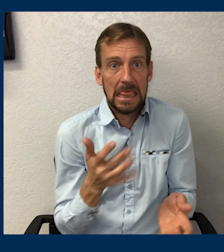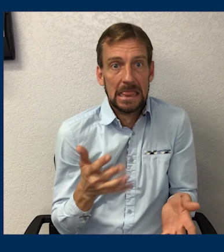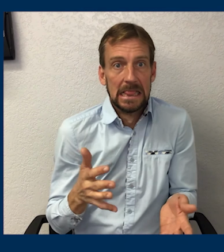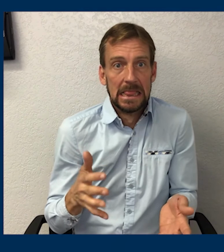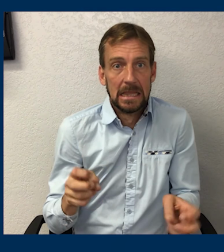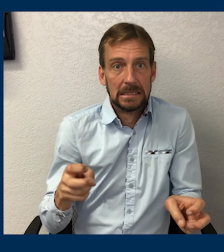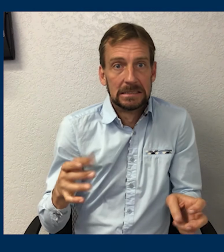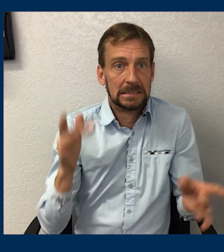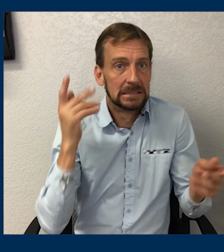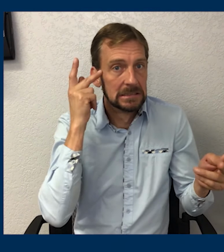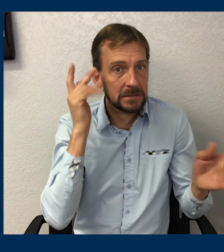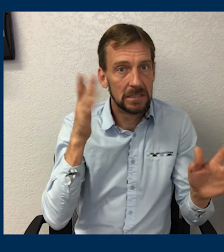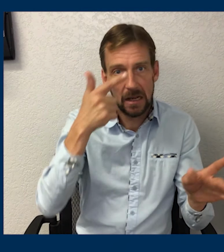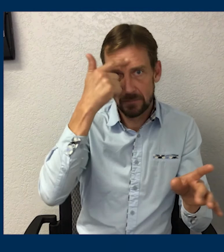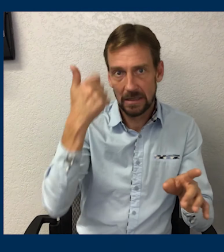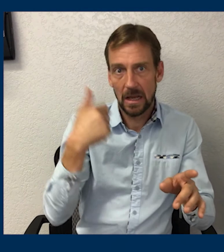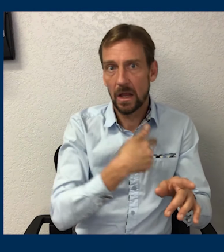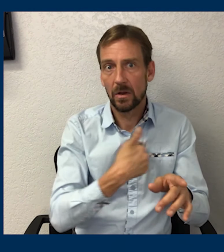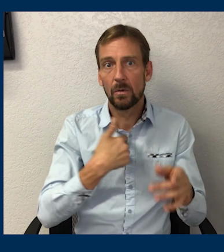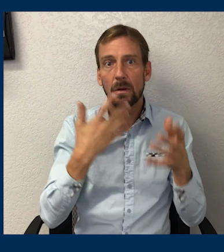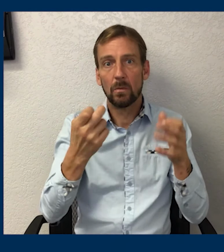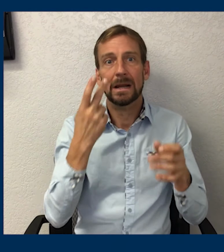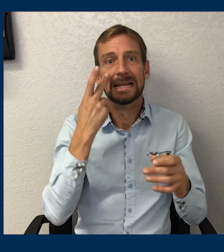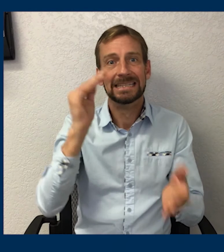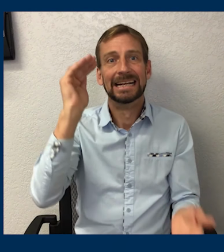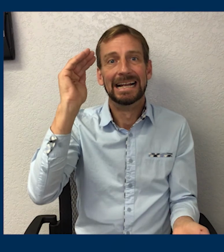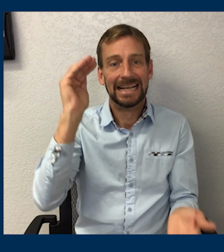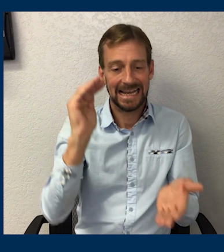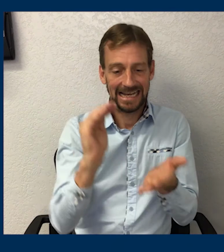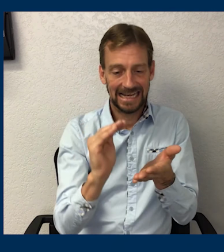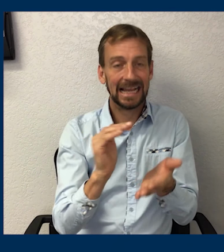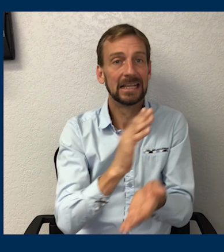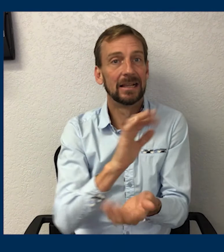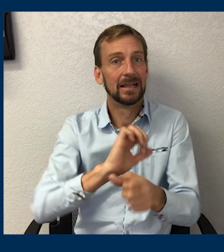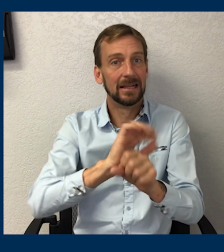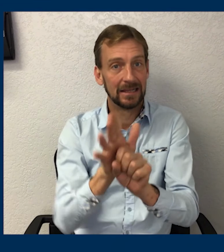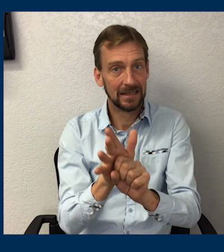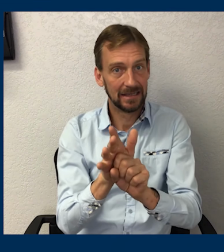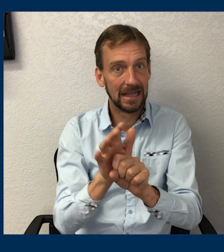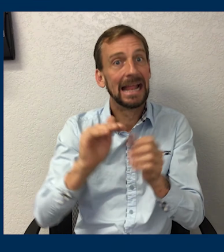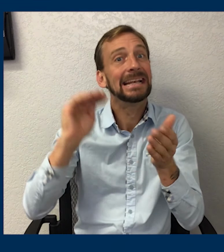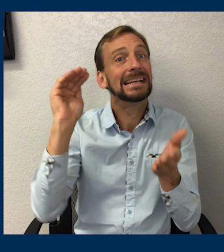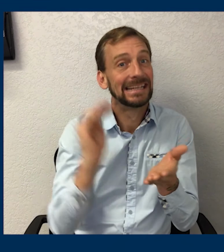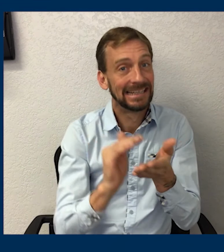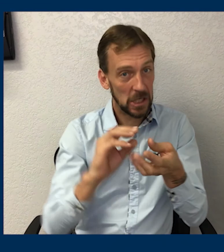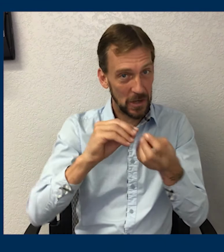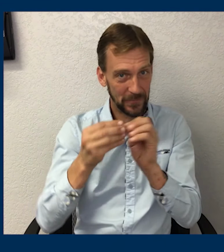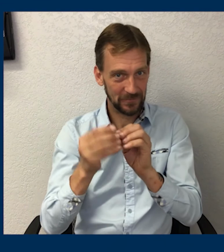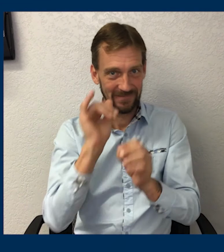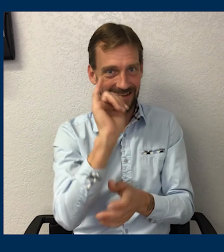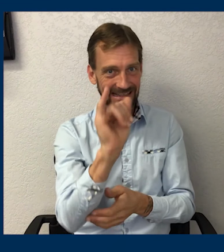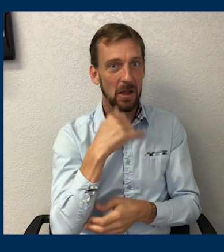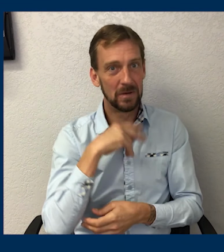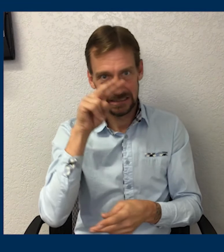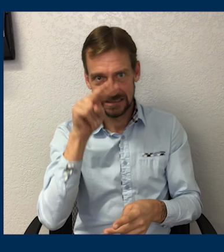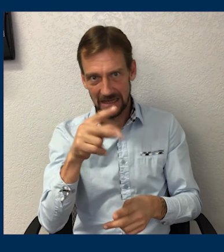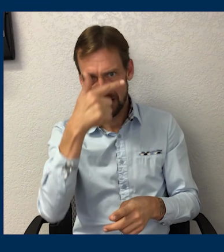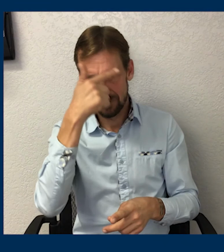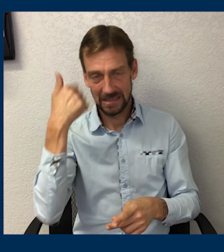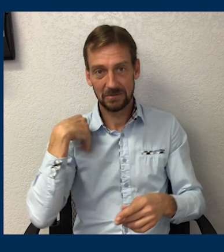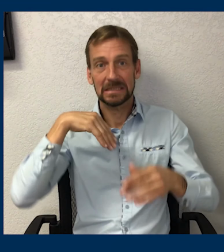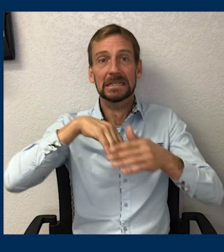we certainly want to see hospitalizations, COVID hospitalizations, stay down, particularly as we prepare to go into